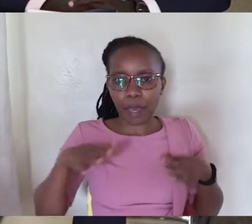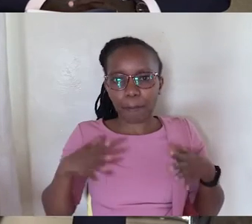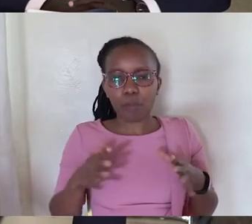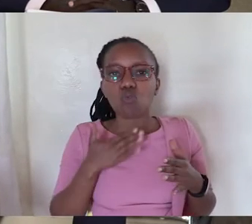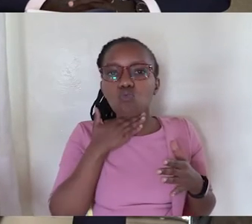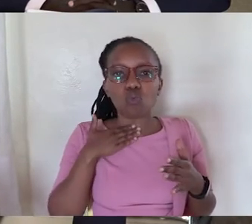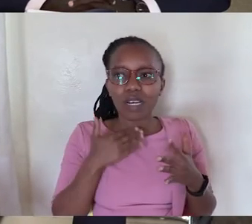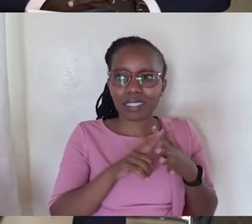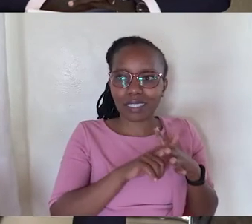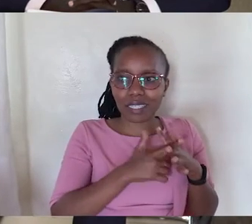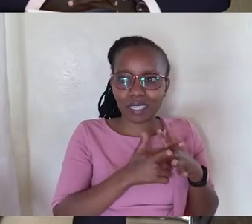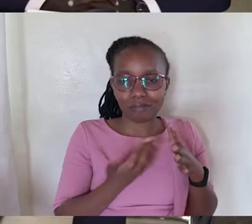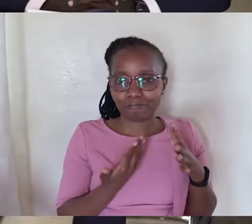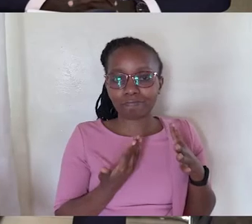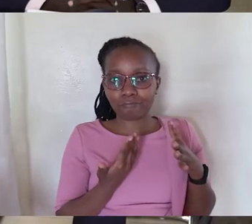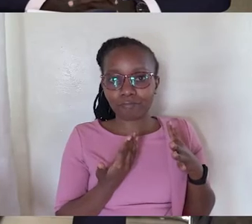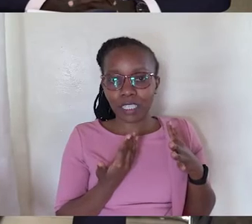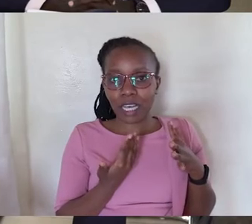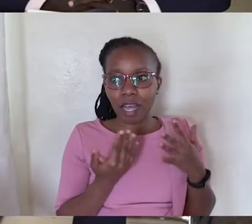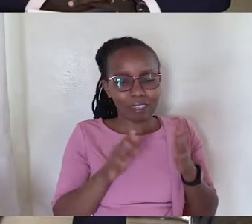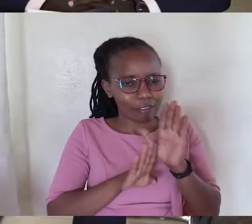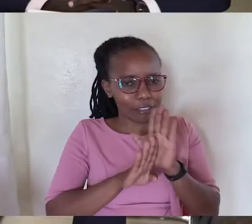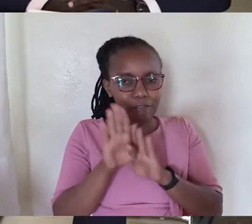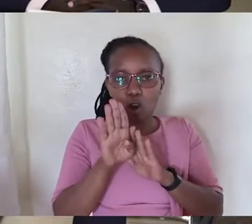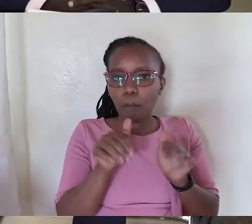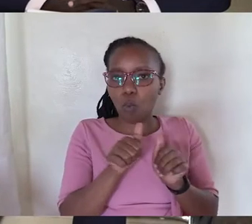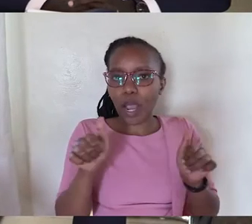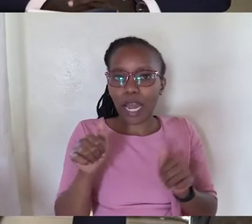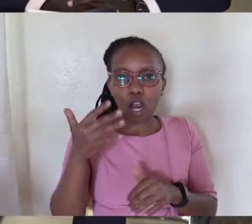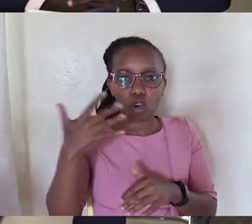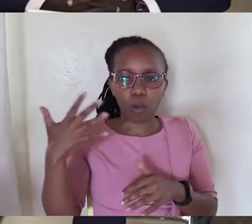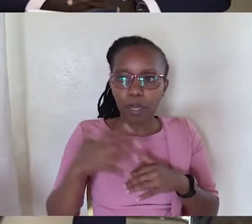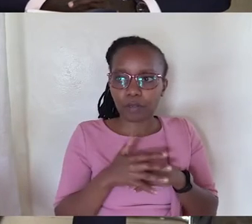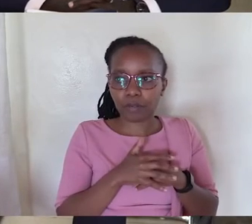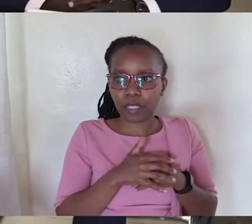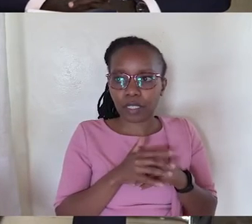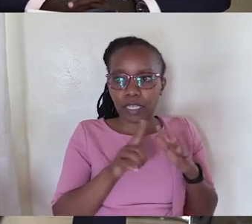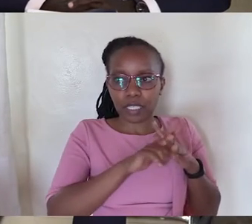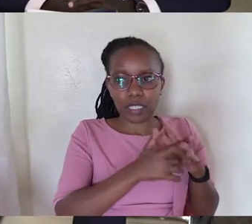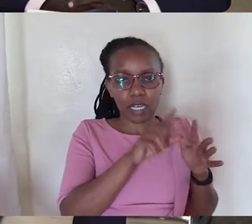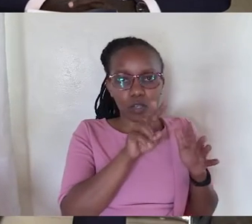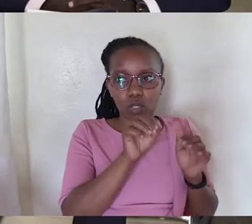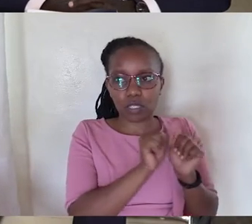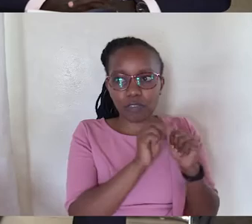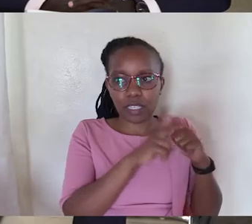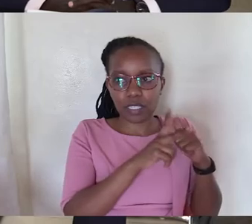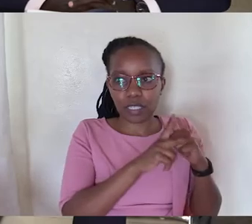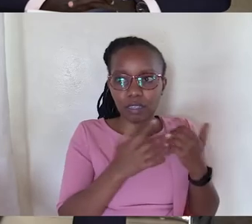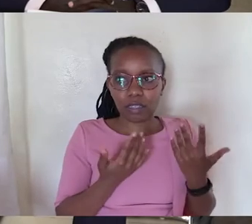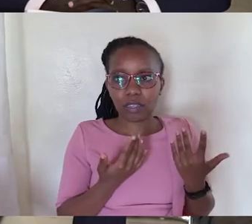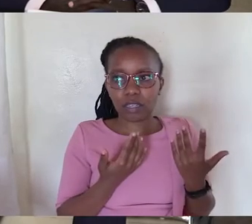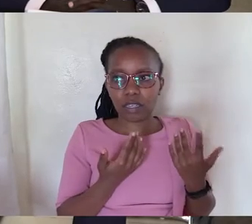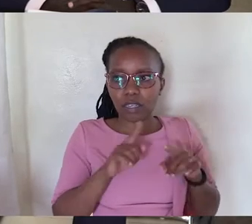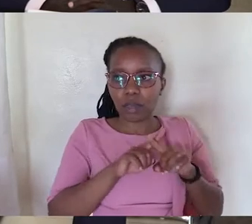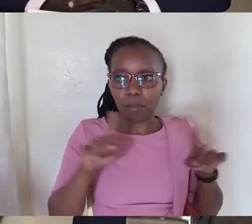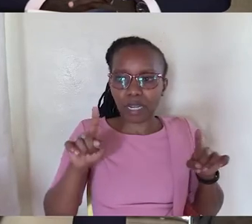healing. Even KHRC, your good selves, have developed this document for, and it only starts from 2017. There seems to be a memory lapse